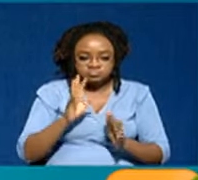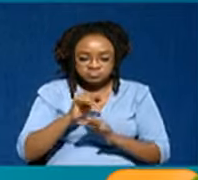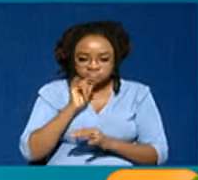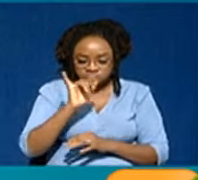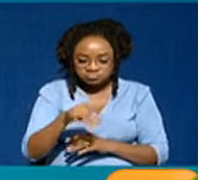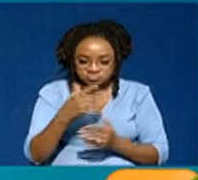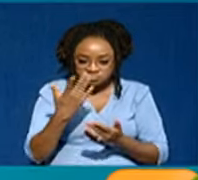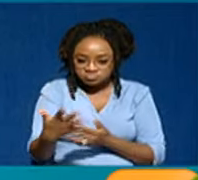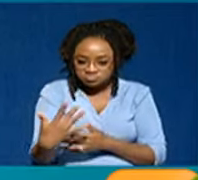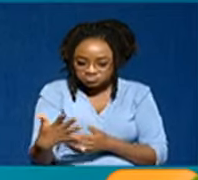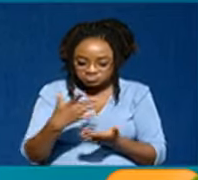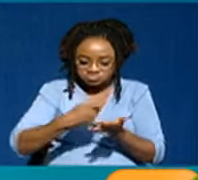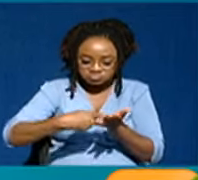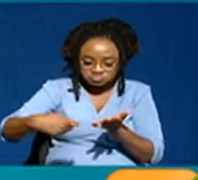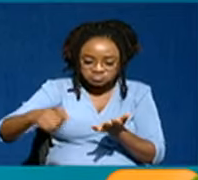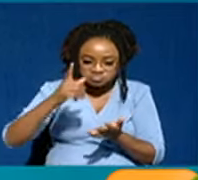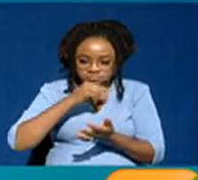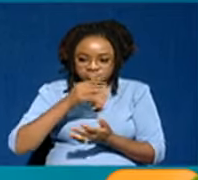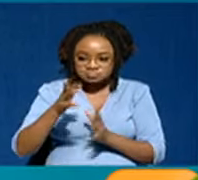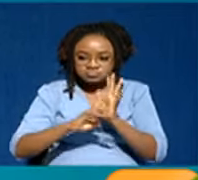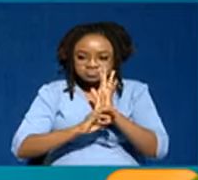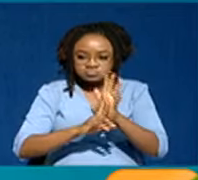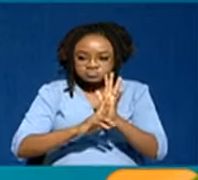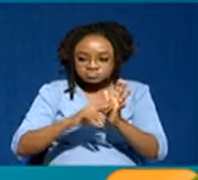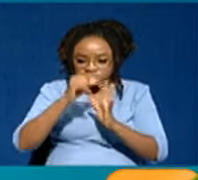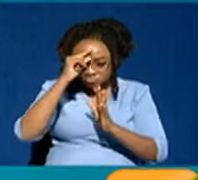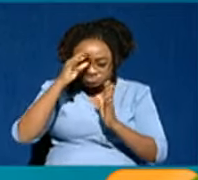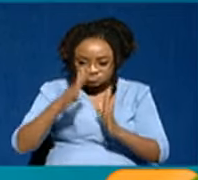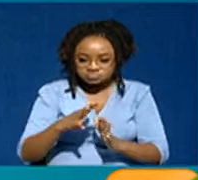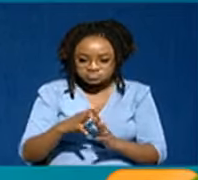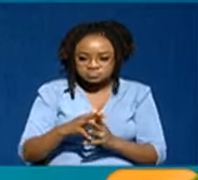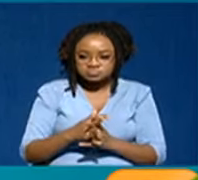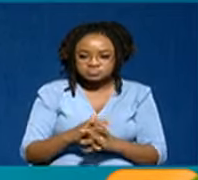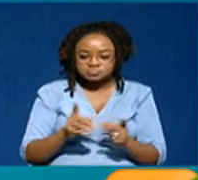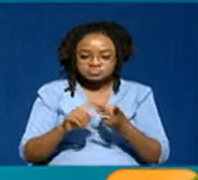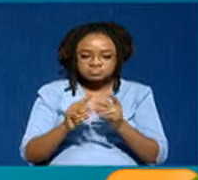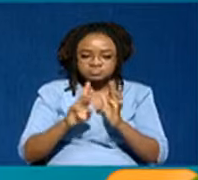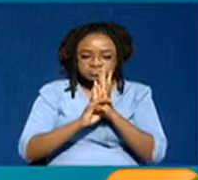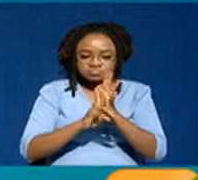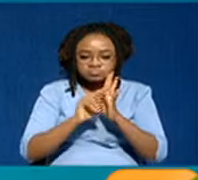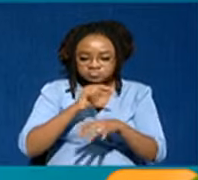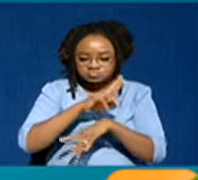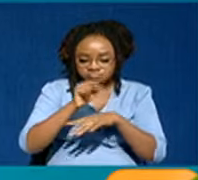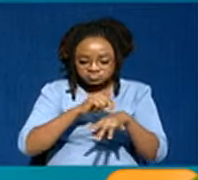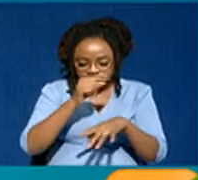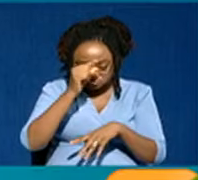that was signed on behalf of governors by On Sakaja, on behalf of the national government by